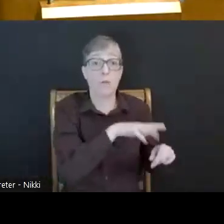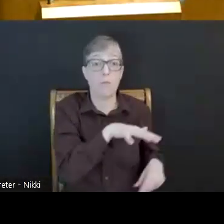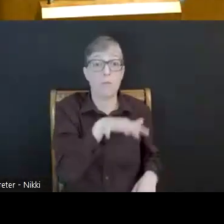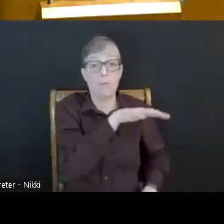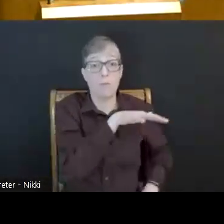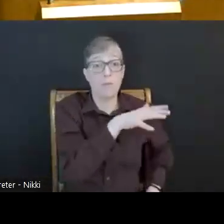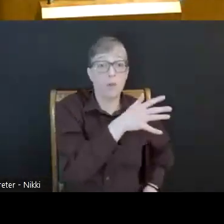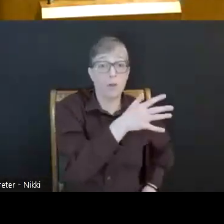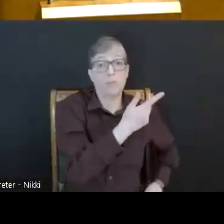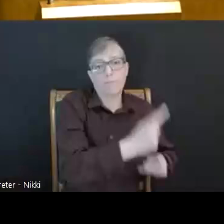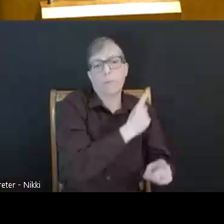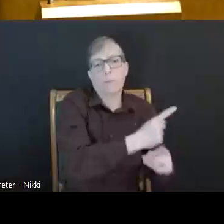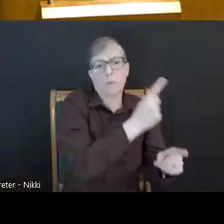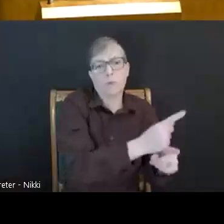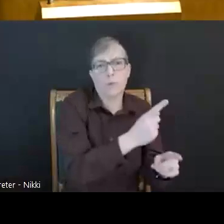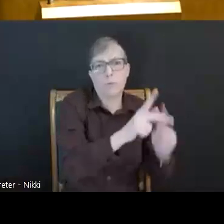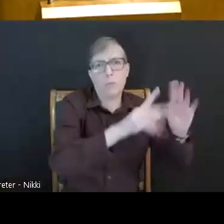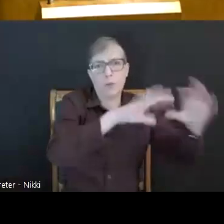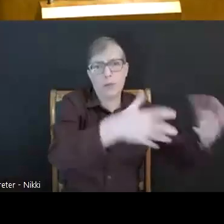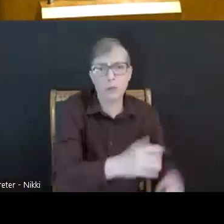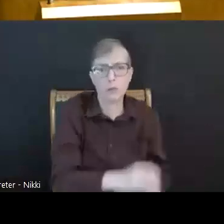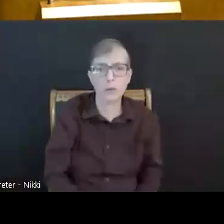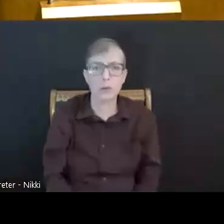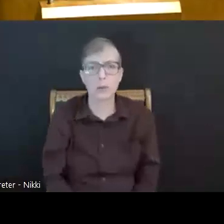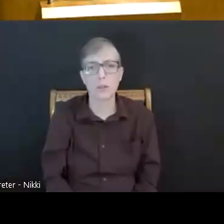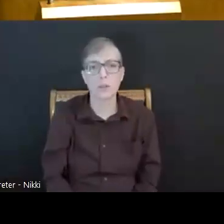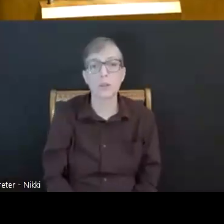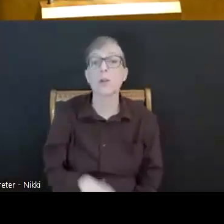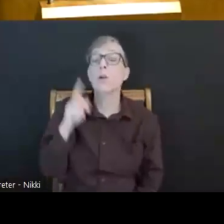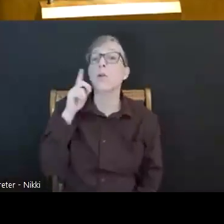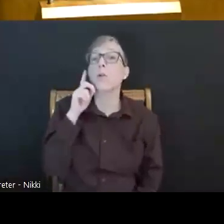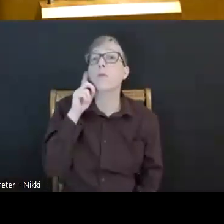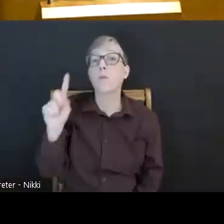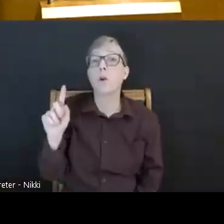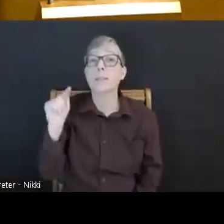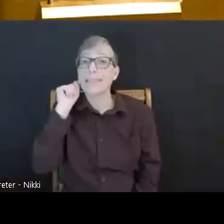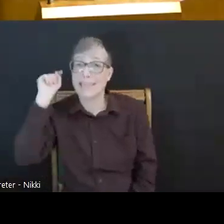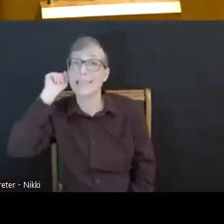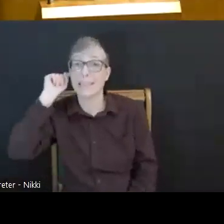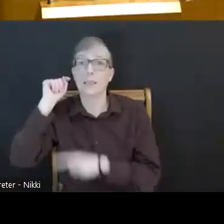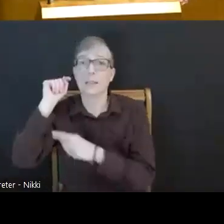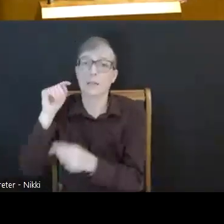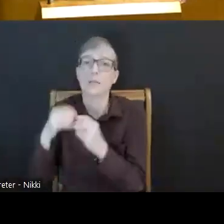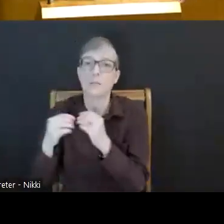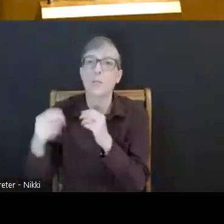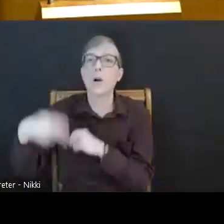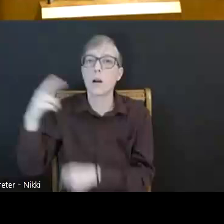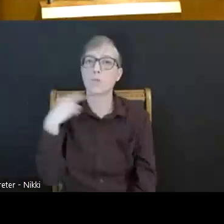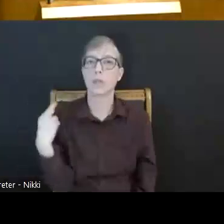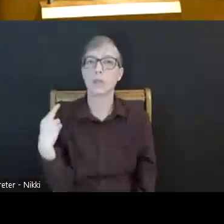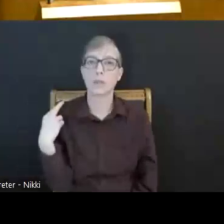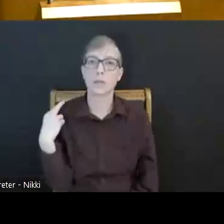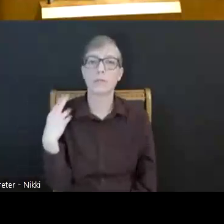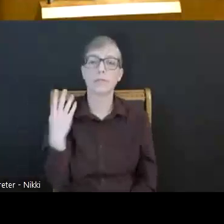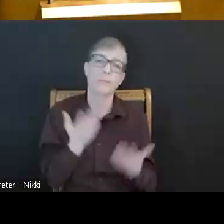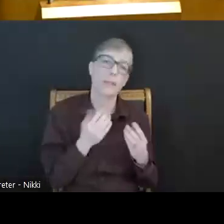for ideation, and the risk is highest in people in adolescence, where you could say there's more impulsivity and